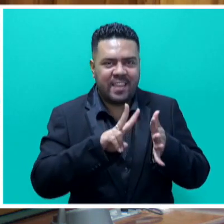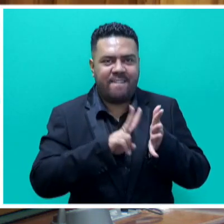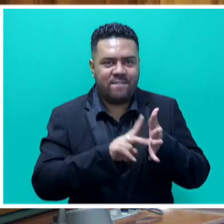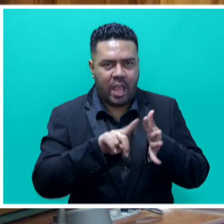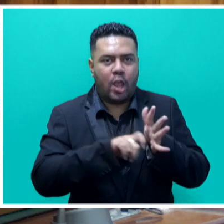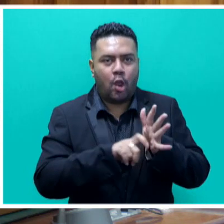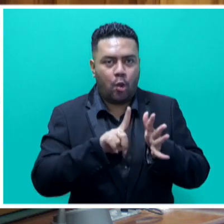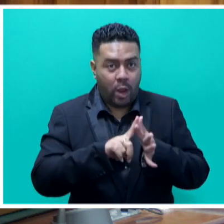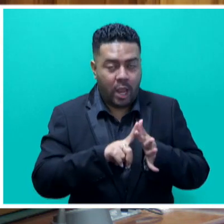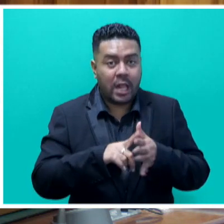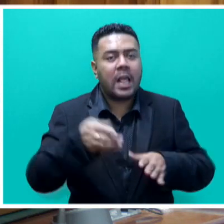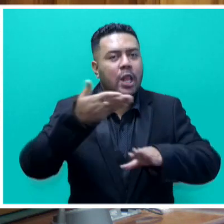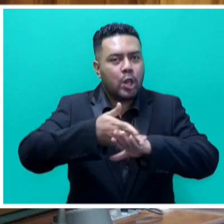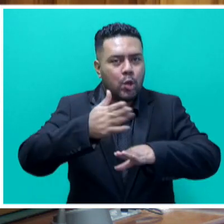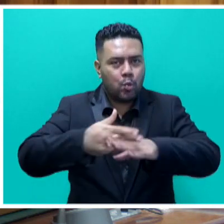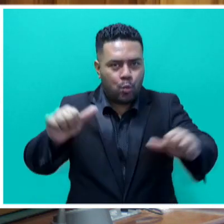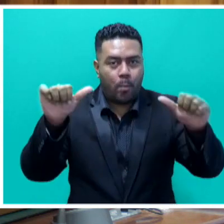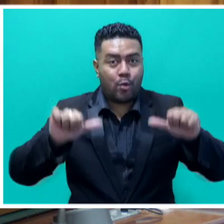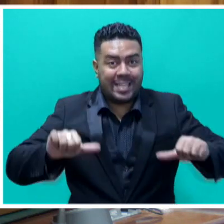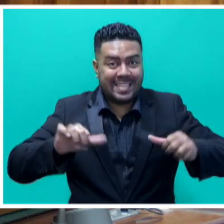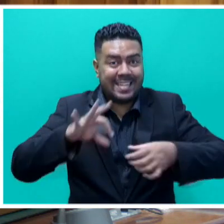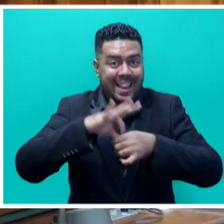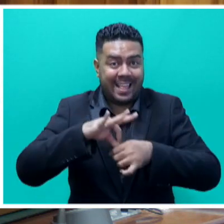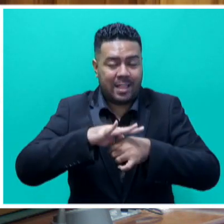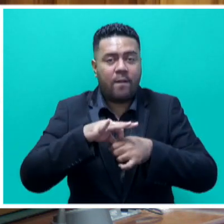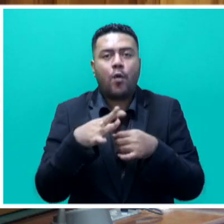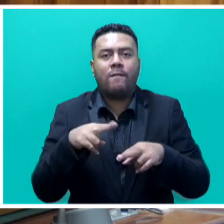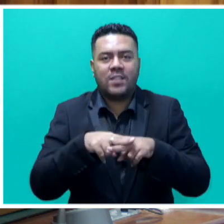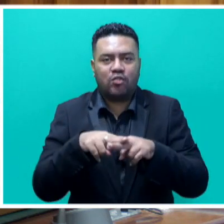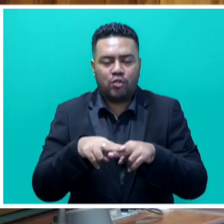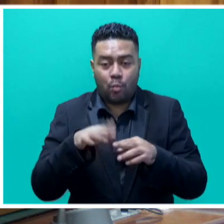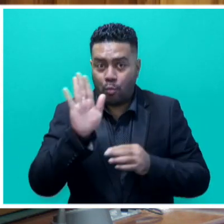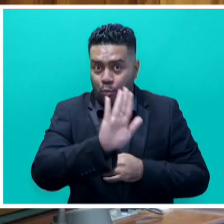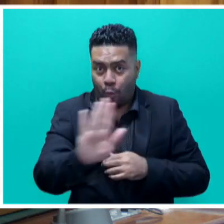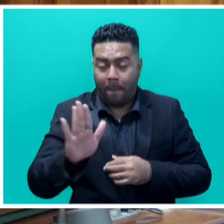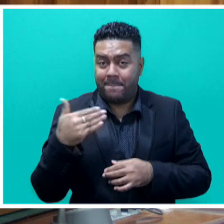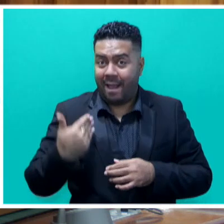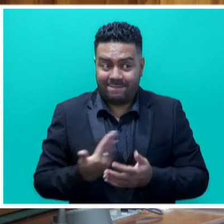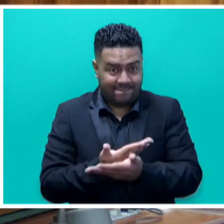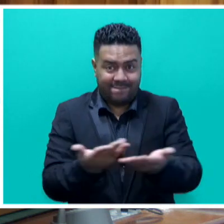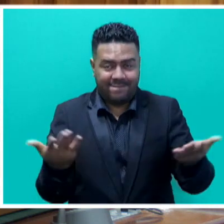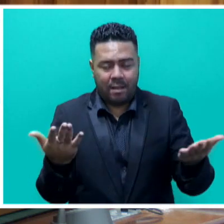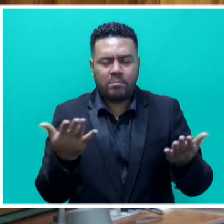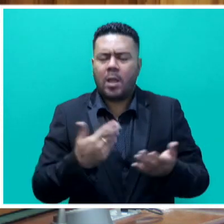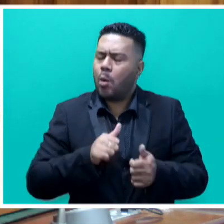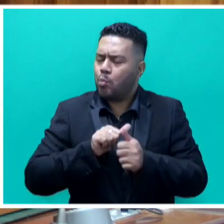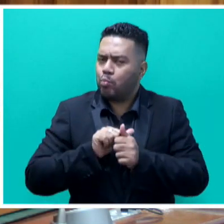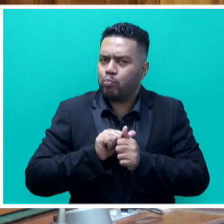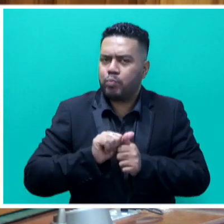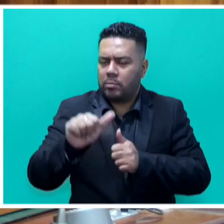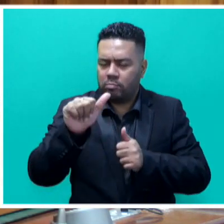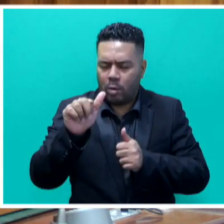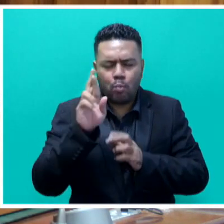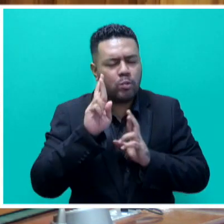Fiji. And on your behalf, I wish him the very best